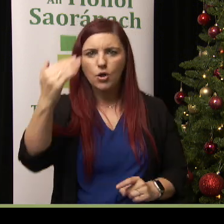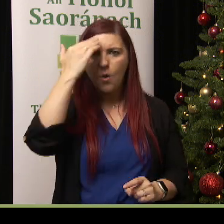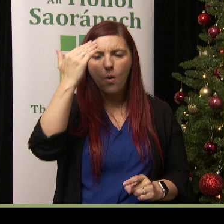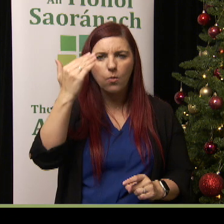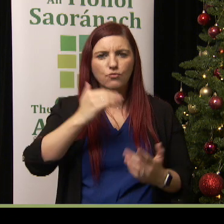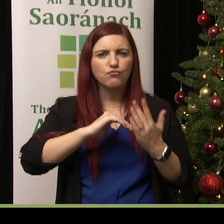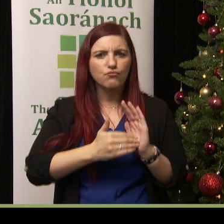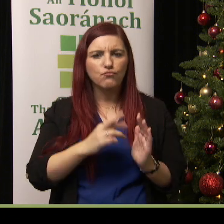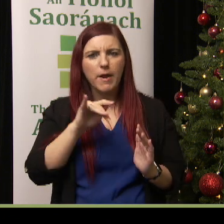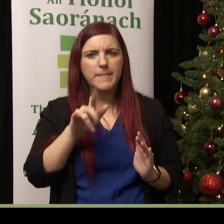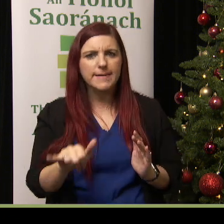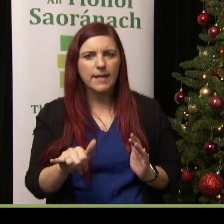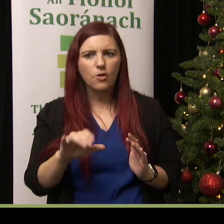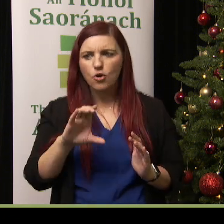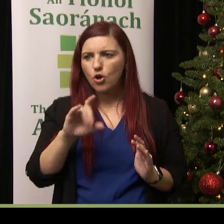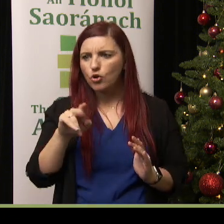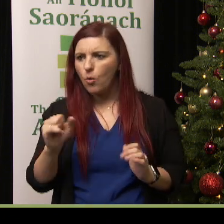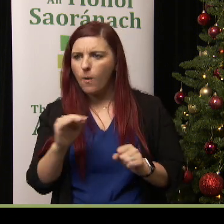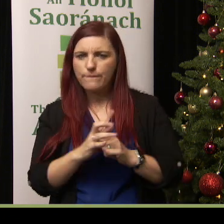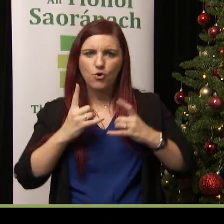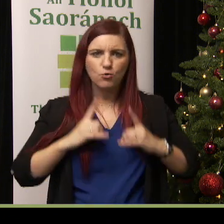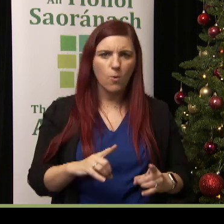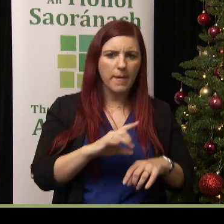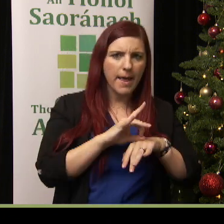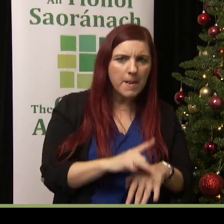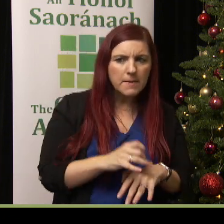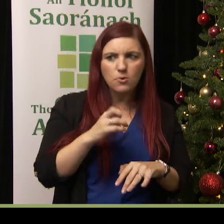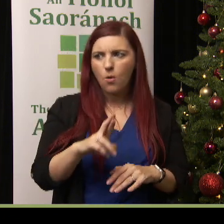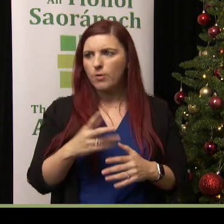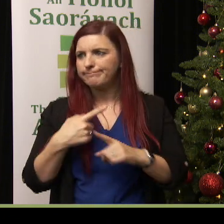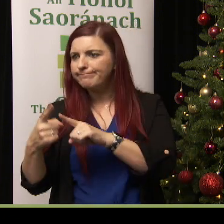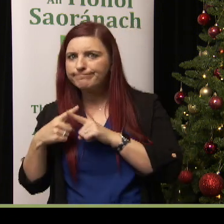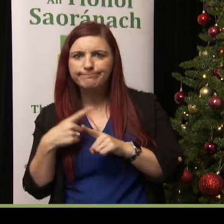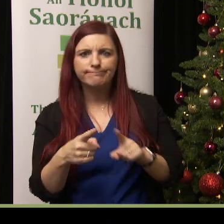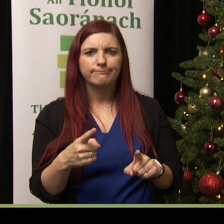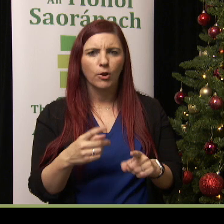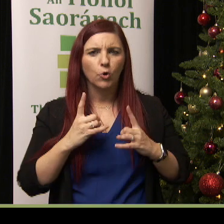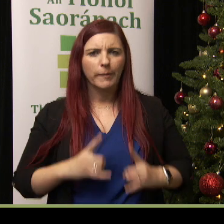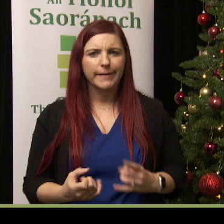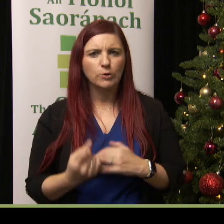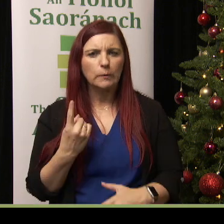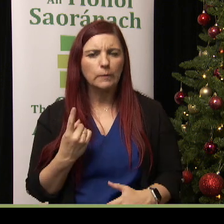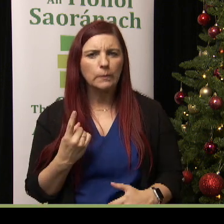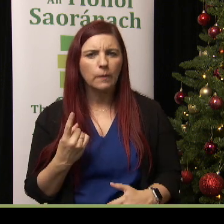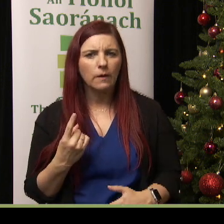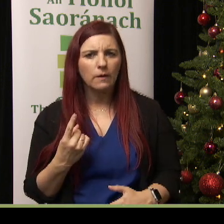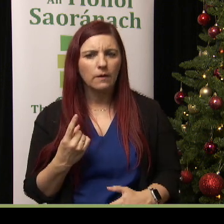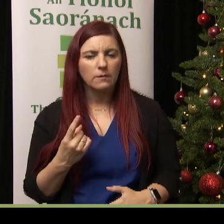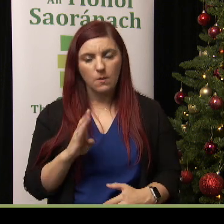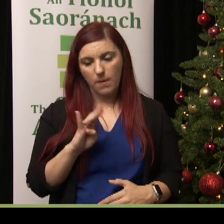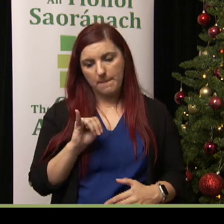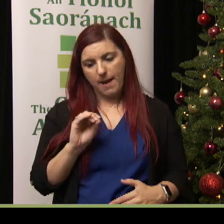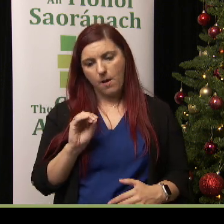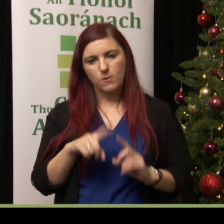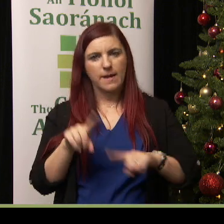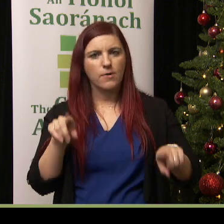the unknown cure for a human ailment or perhaps for a human condition. And unfortunately, with biodiversity loss,